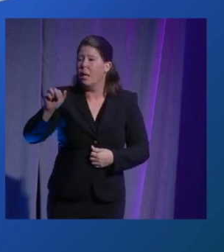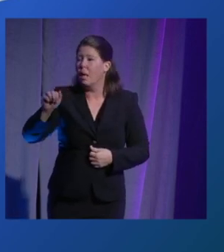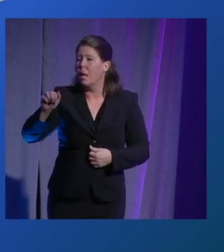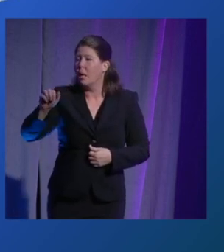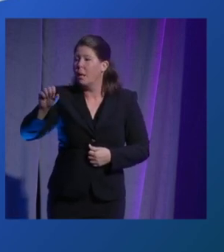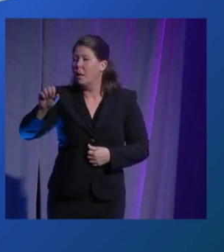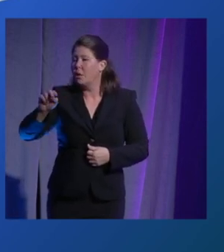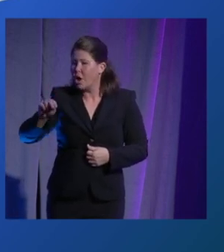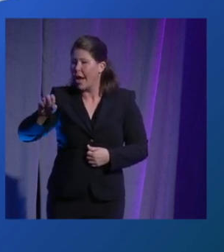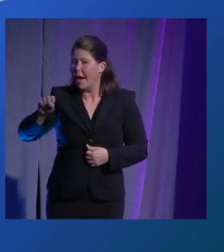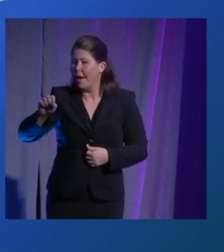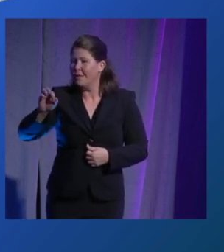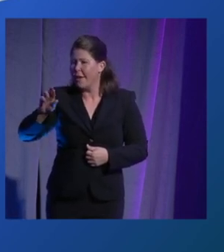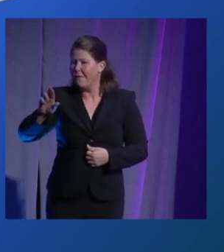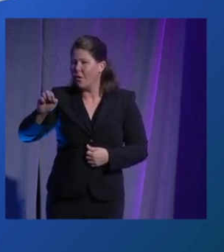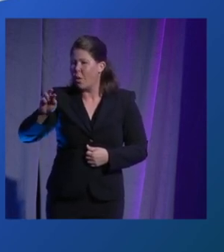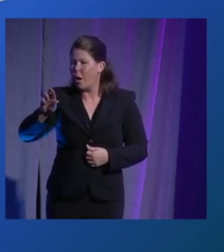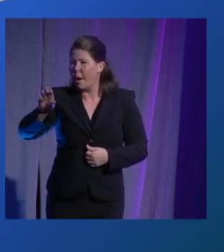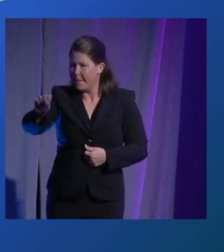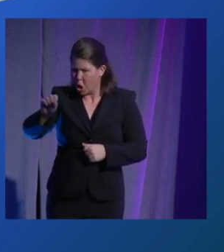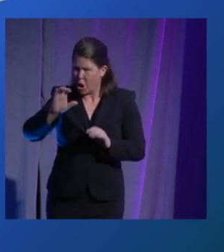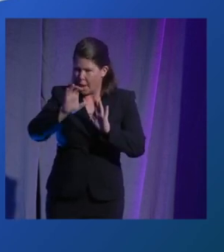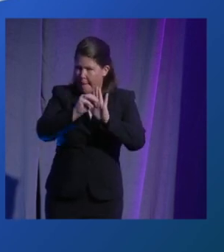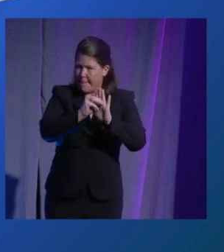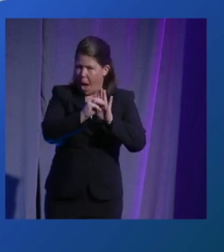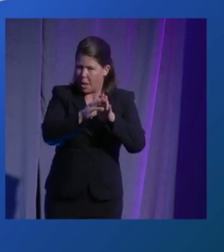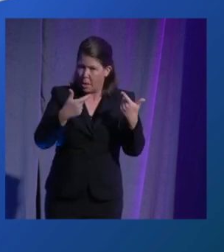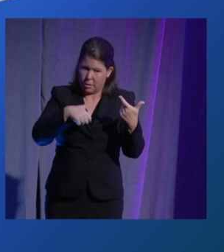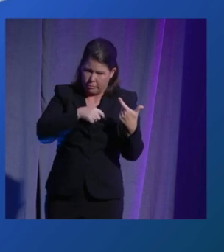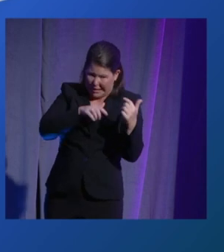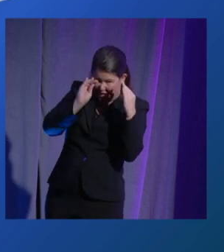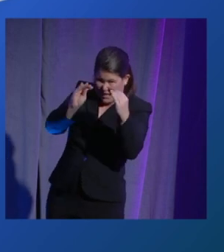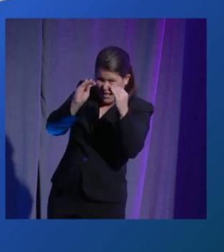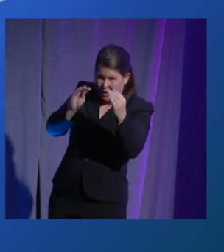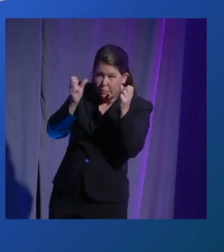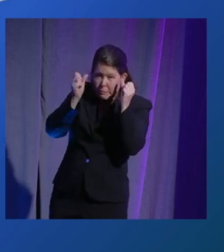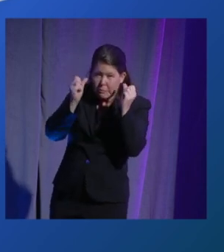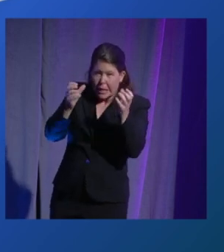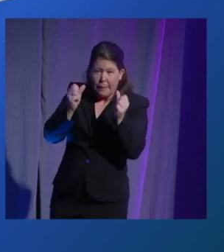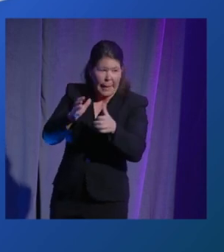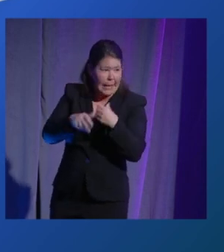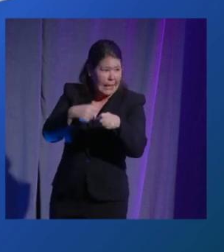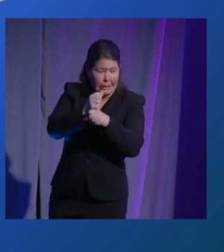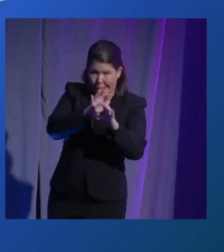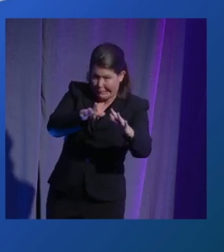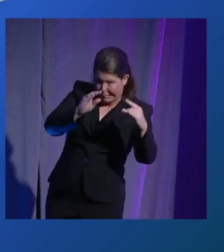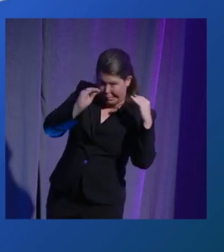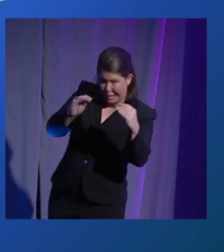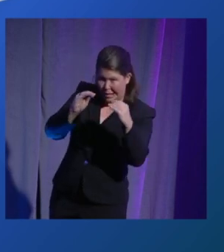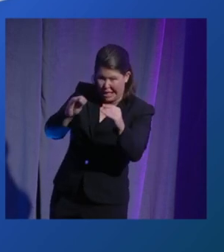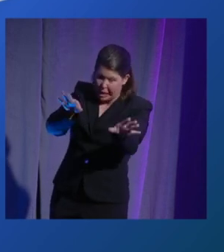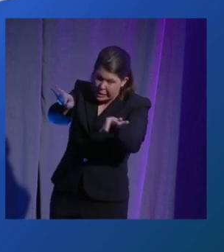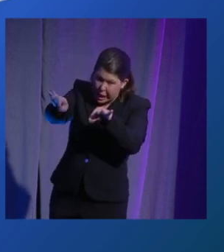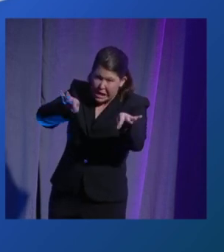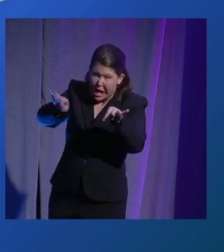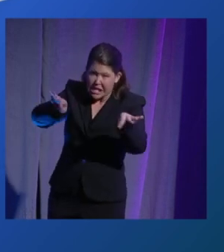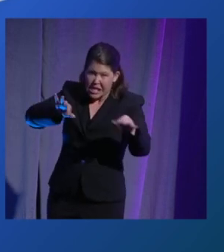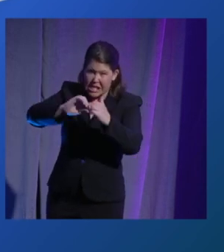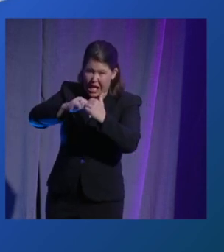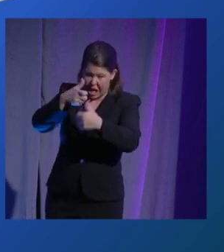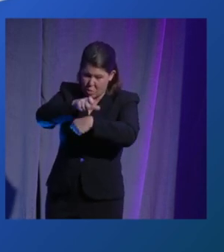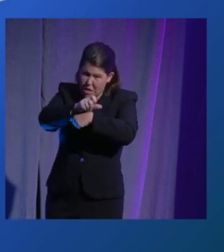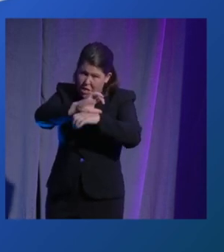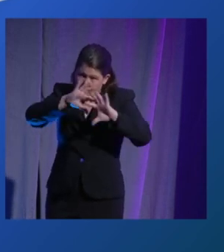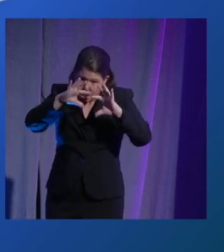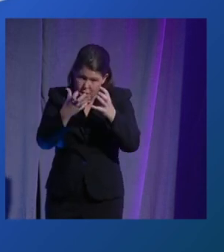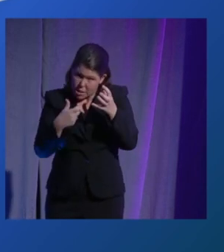large language models work it is really really hard actually to explain to someone how they work and if people don't understand